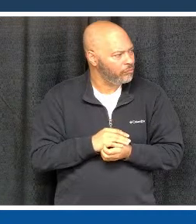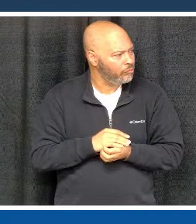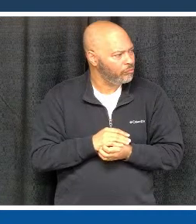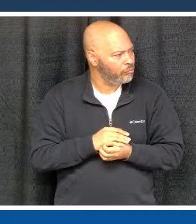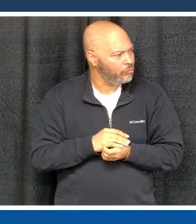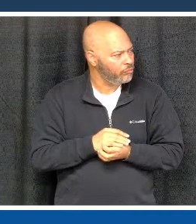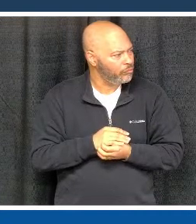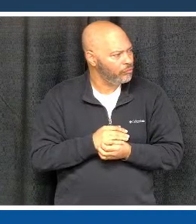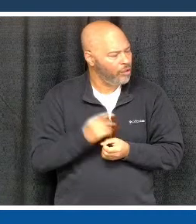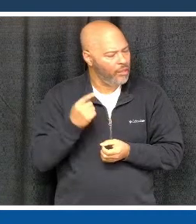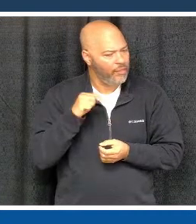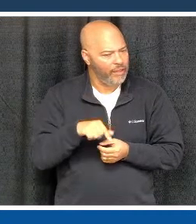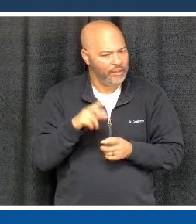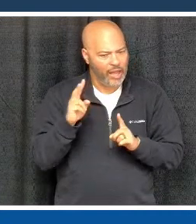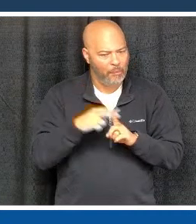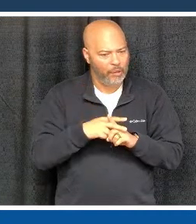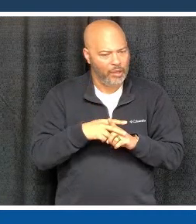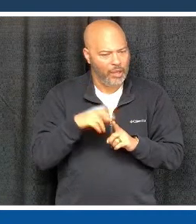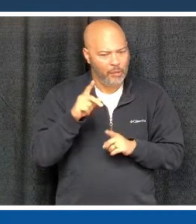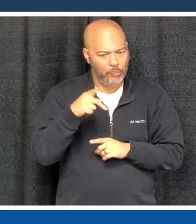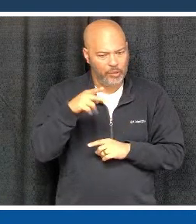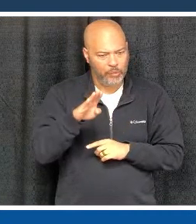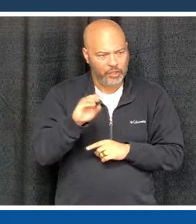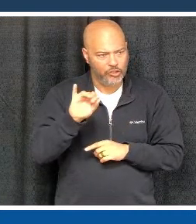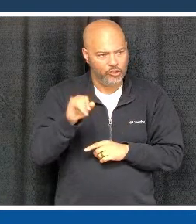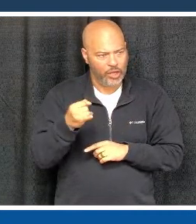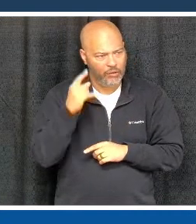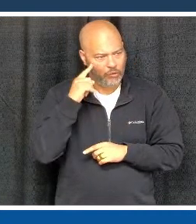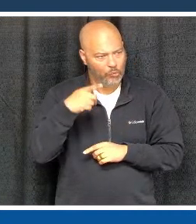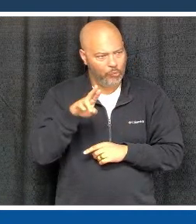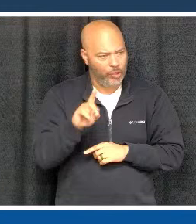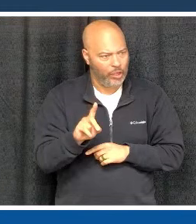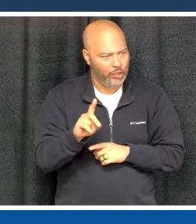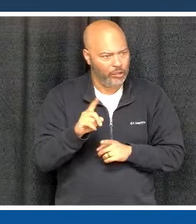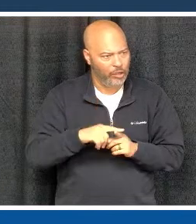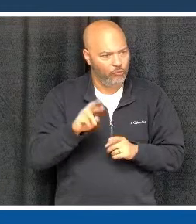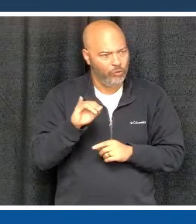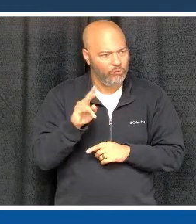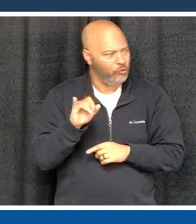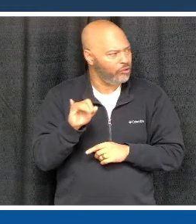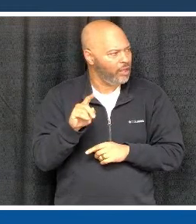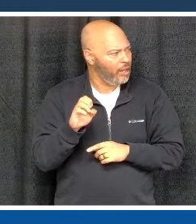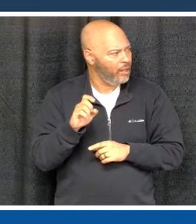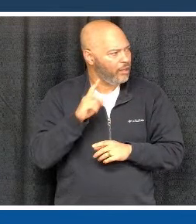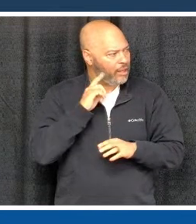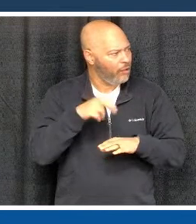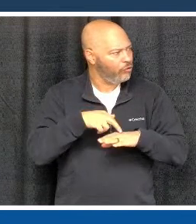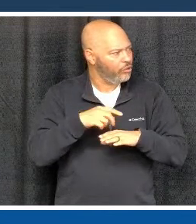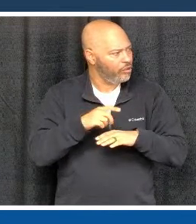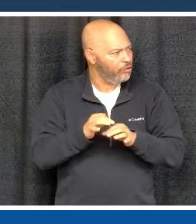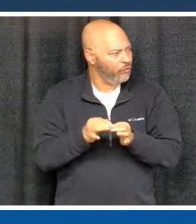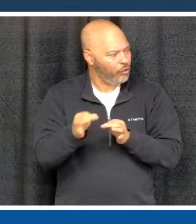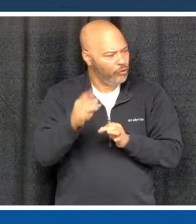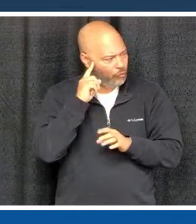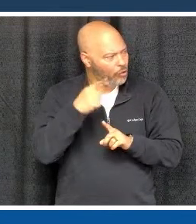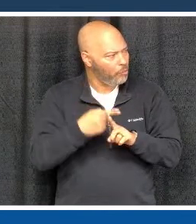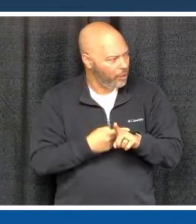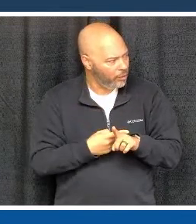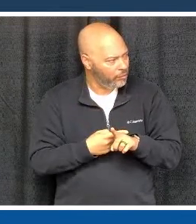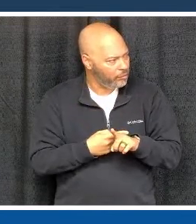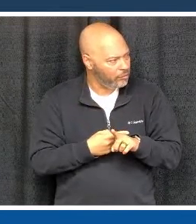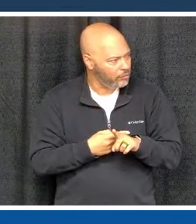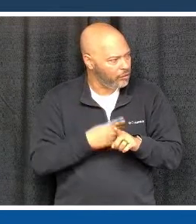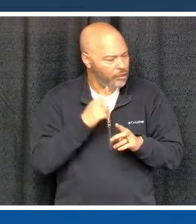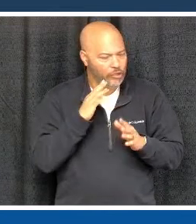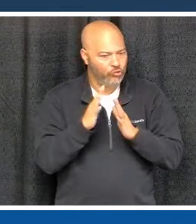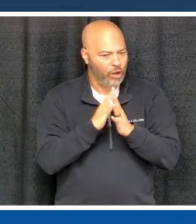is the application of PB&J for a PUD off sorry. Riverside Drive. That was deferred at the planning commission for a month. Okay. So the